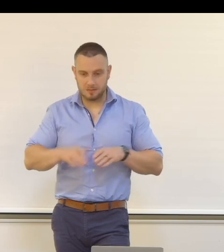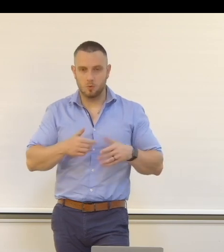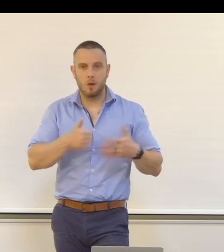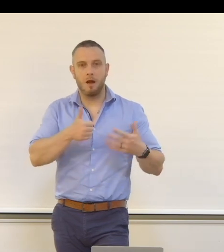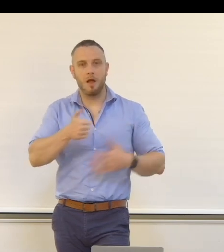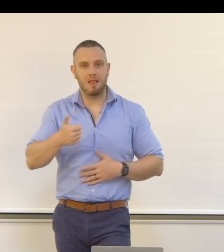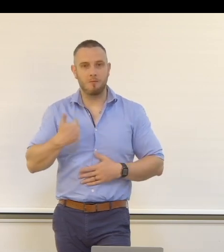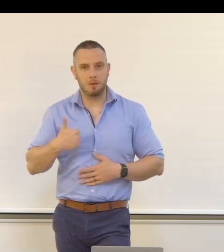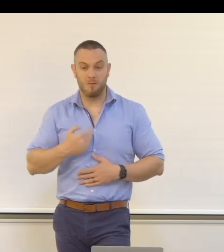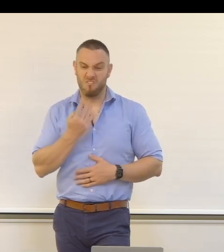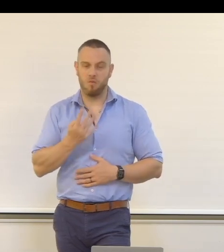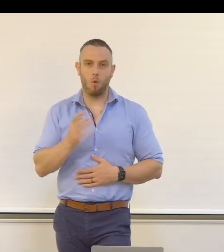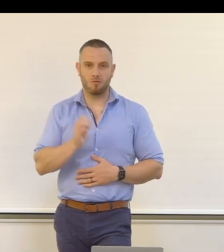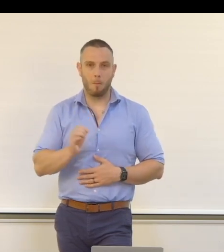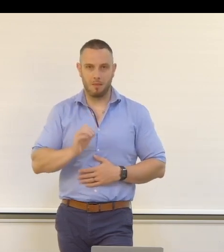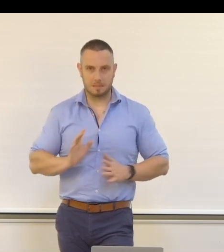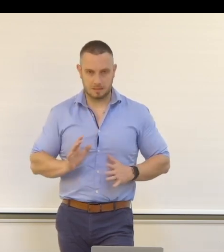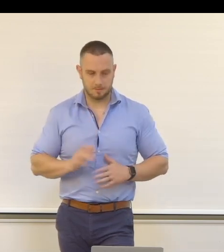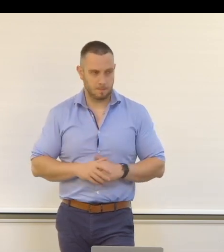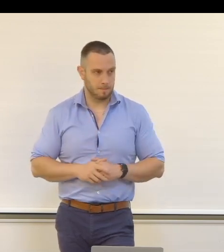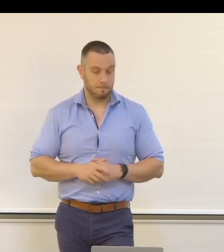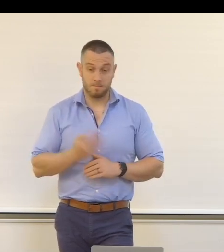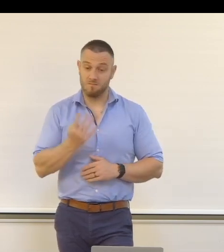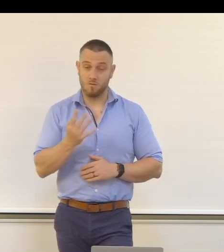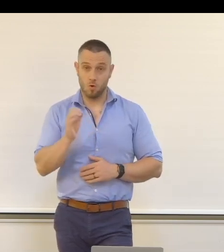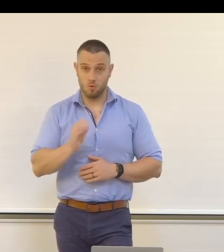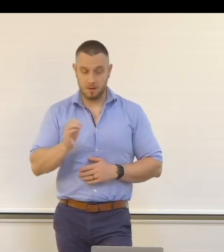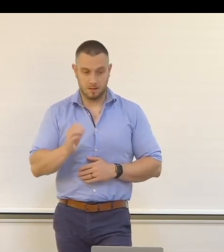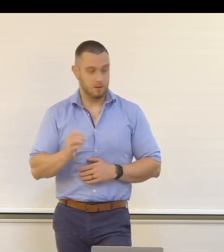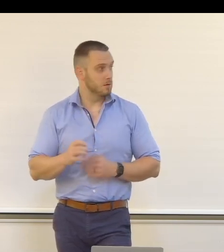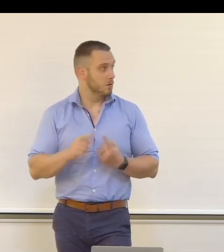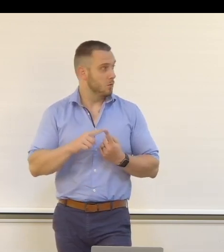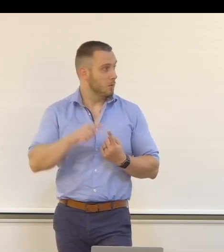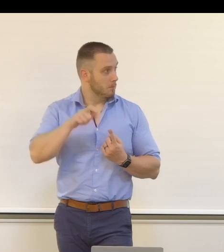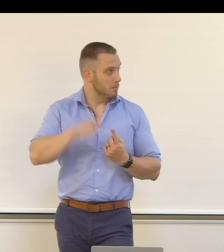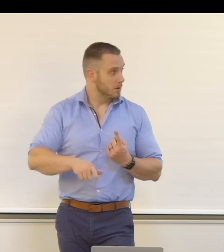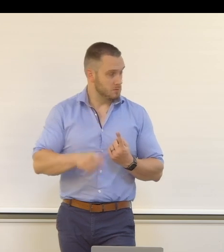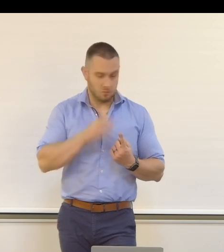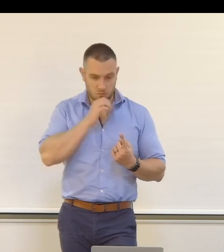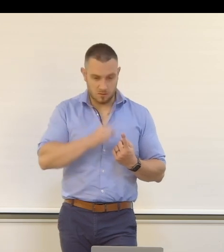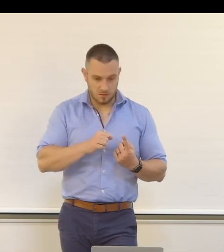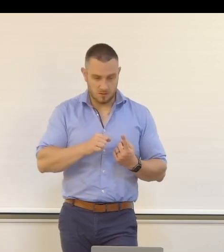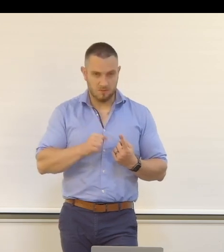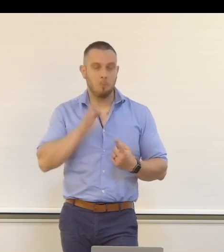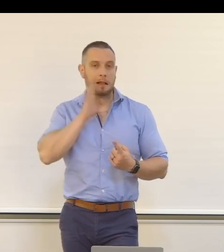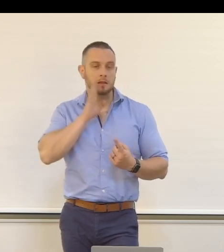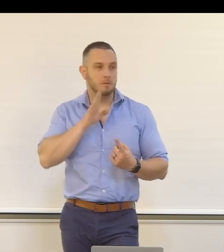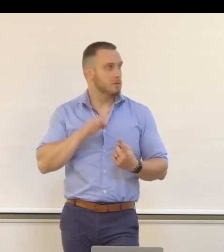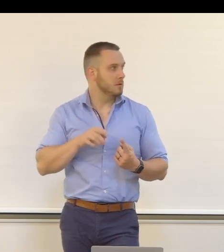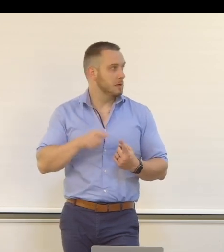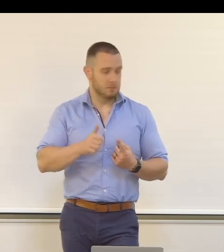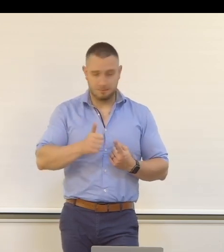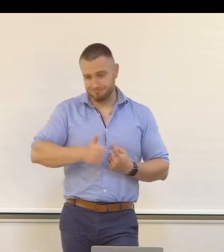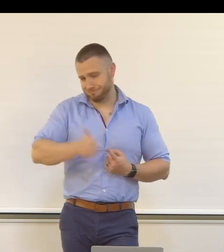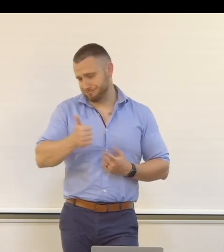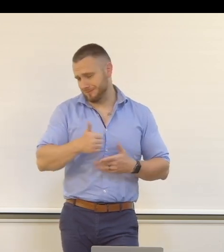we're 4 Europeans. And within those 4 Europeans, there was one guy, Belgian guy, who was brilliant